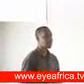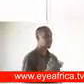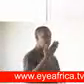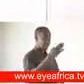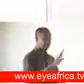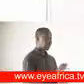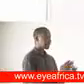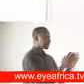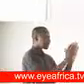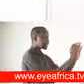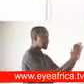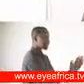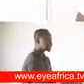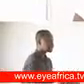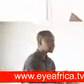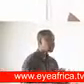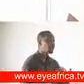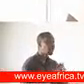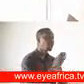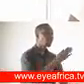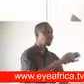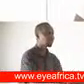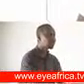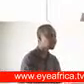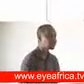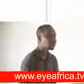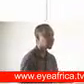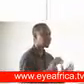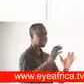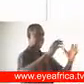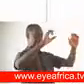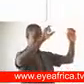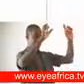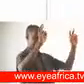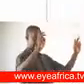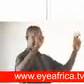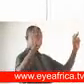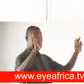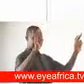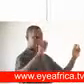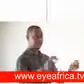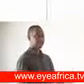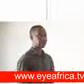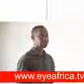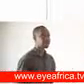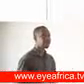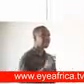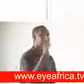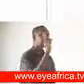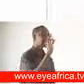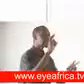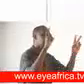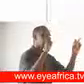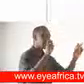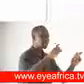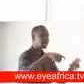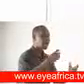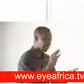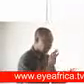From the salutation, we move to the heading. The heading could be called the title or the